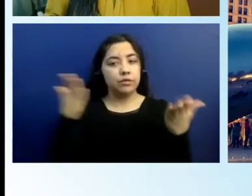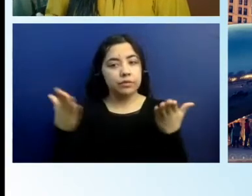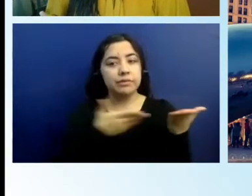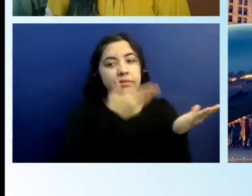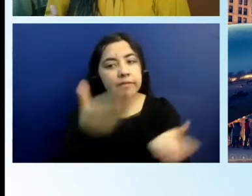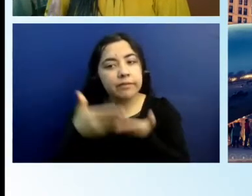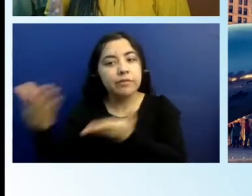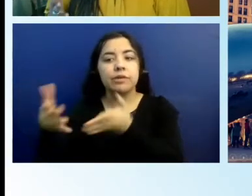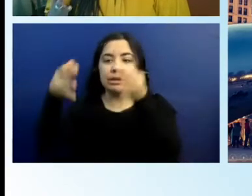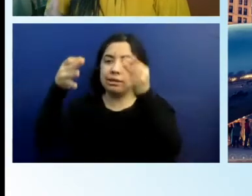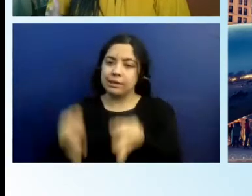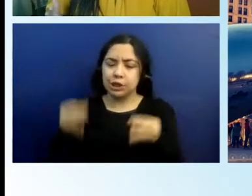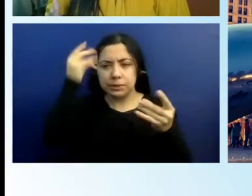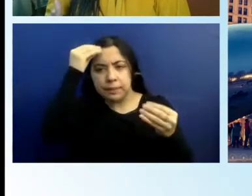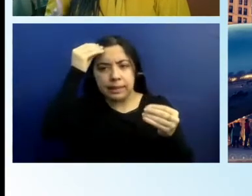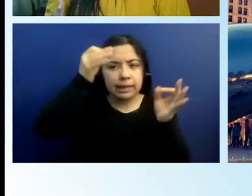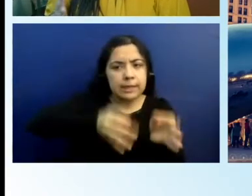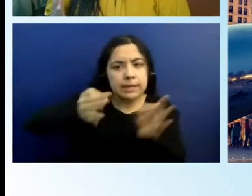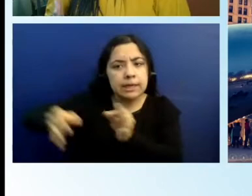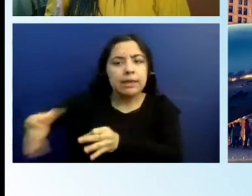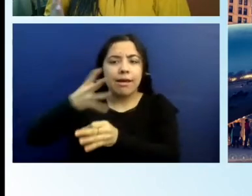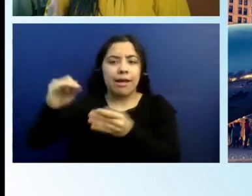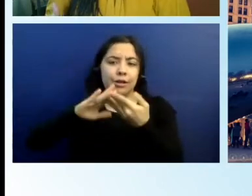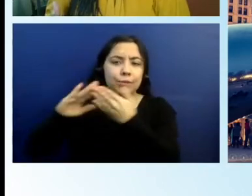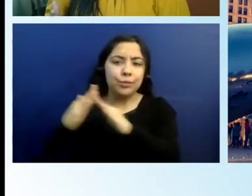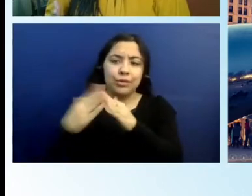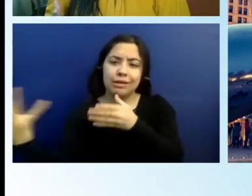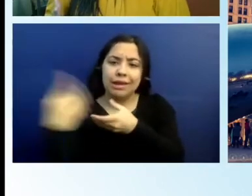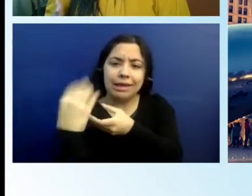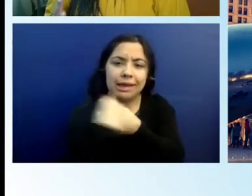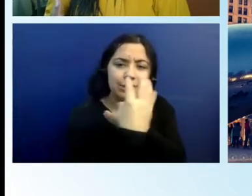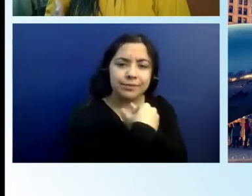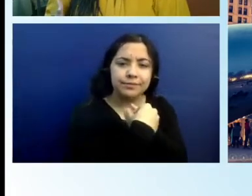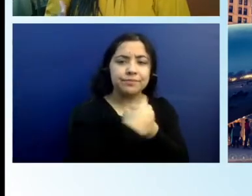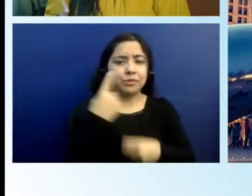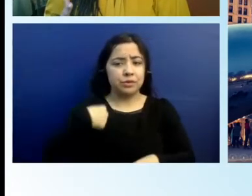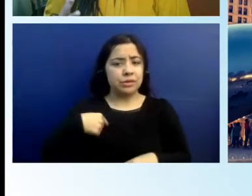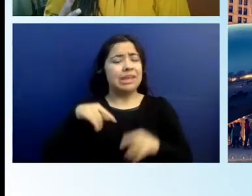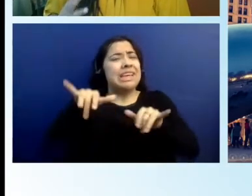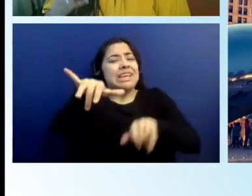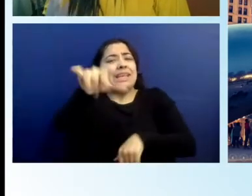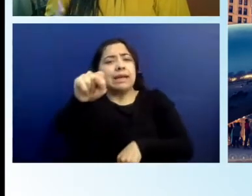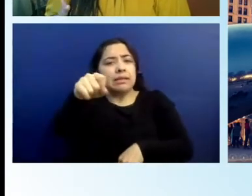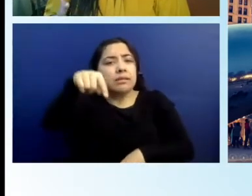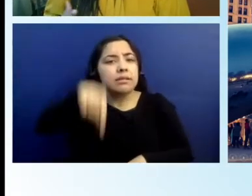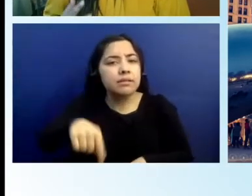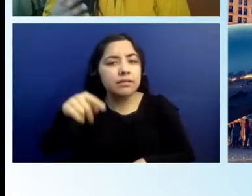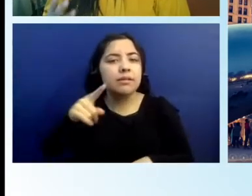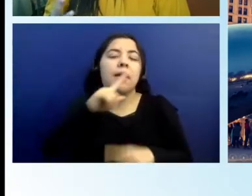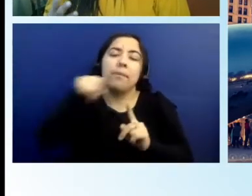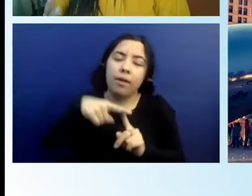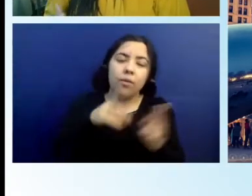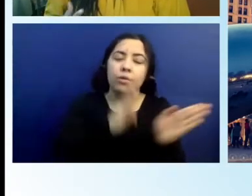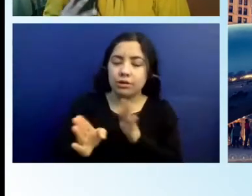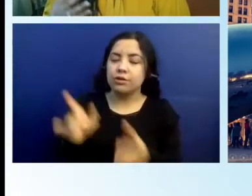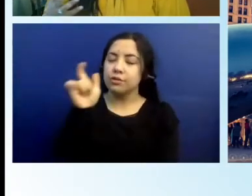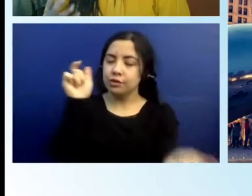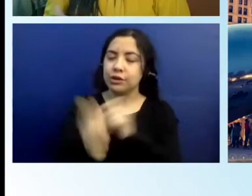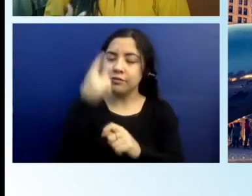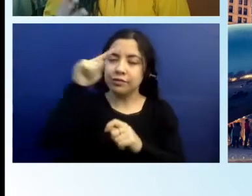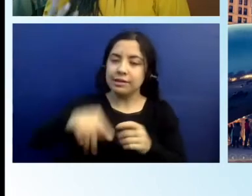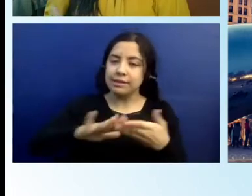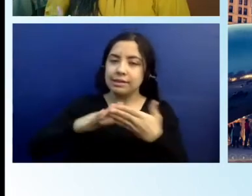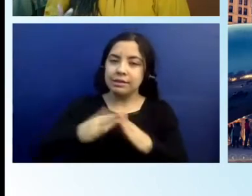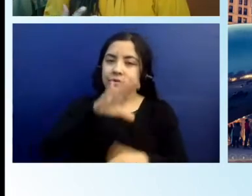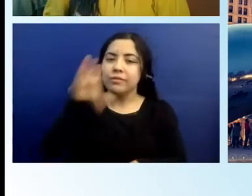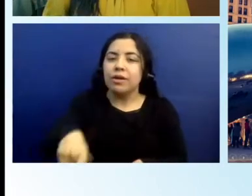And this is something we created. Yes, it's a lot about organizational change for the city. It goes on to talk about how we will do that, how